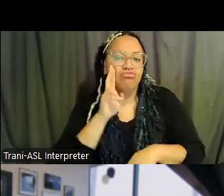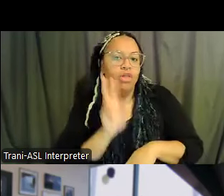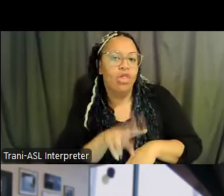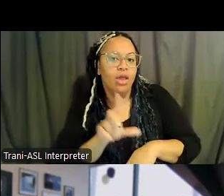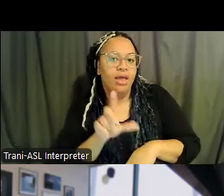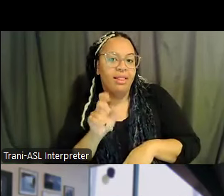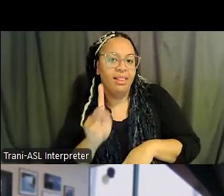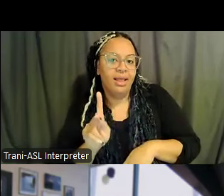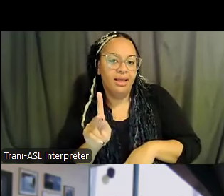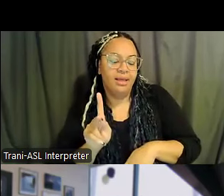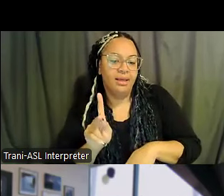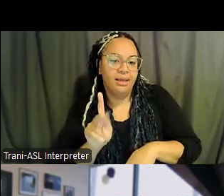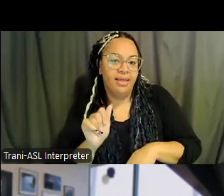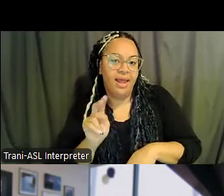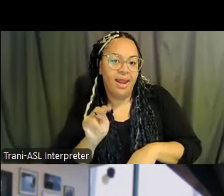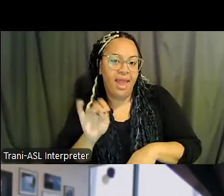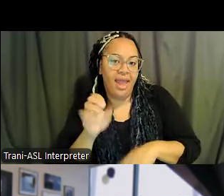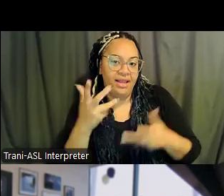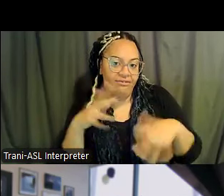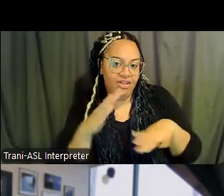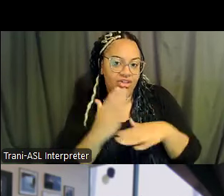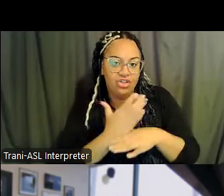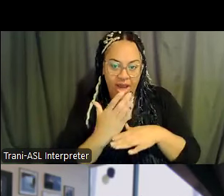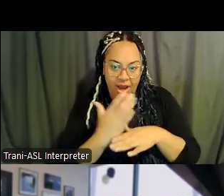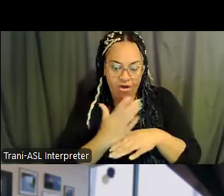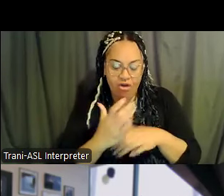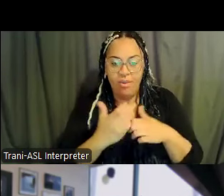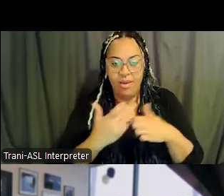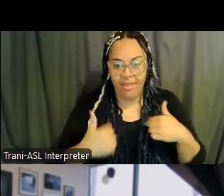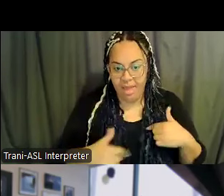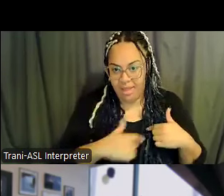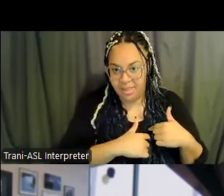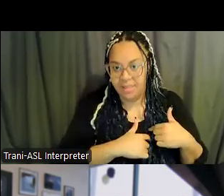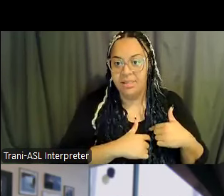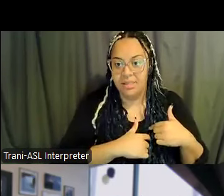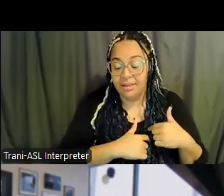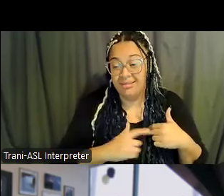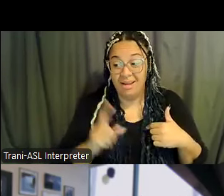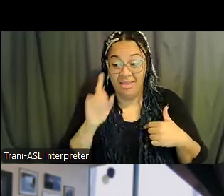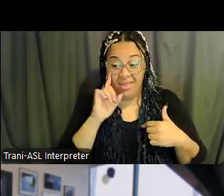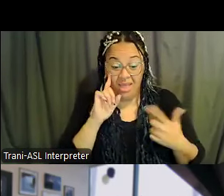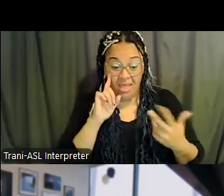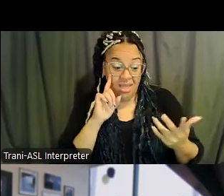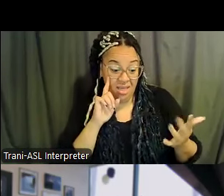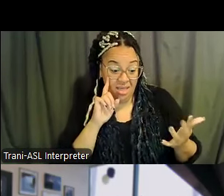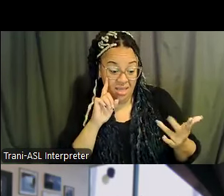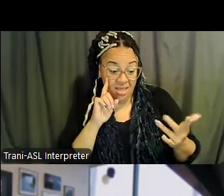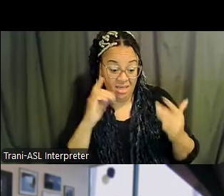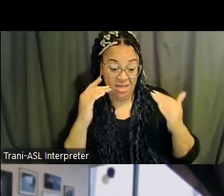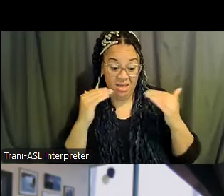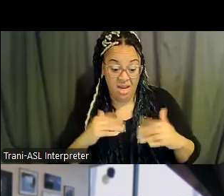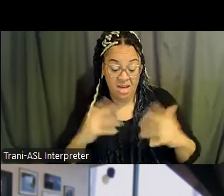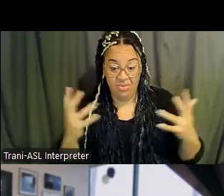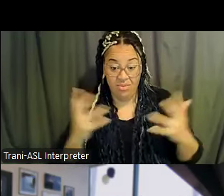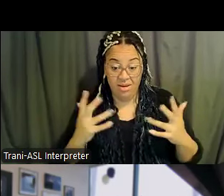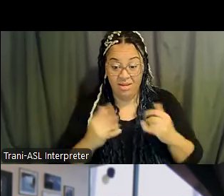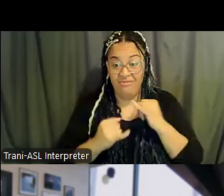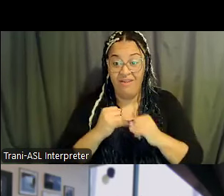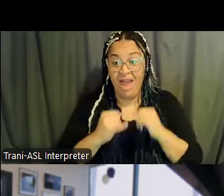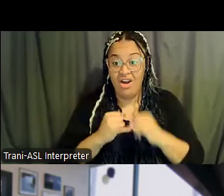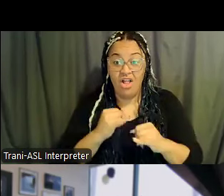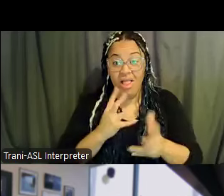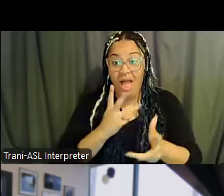that Annie has shared in the chat for us. And I think what we move on next is just some final updates